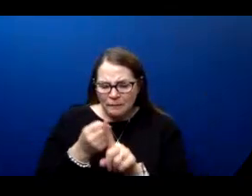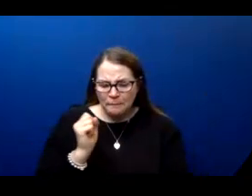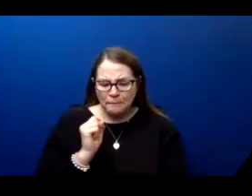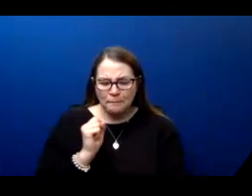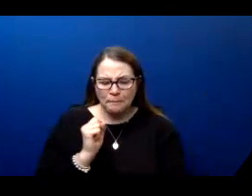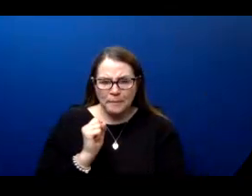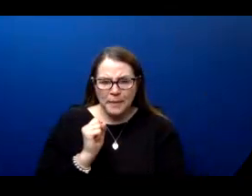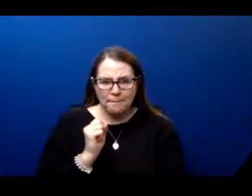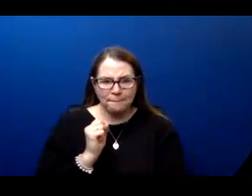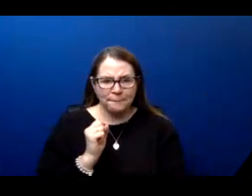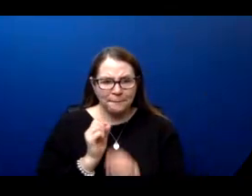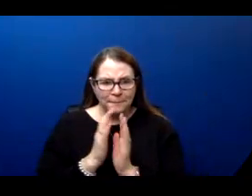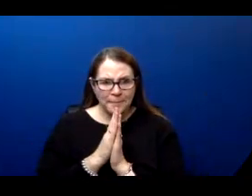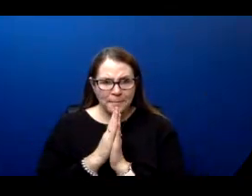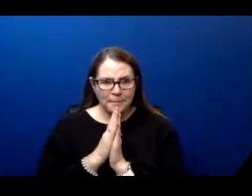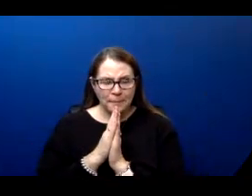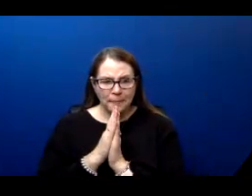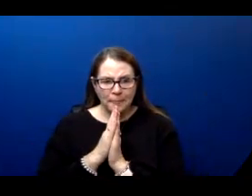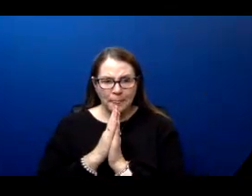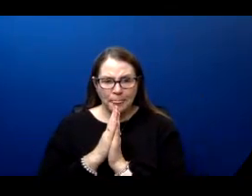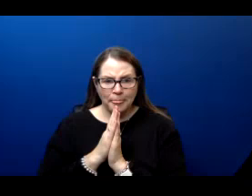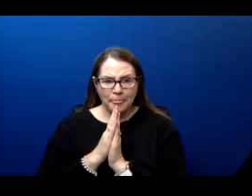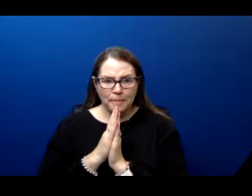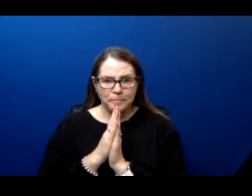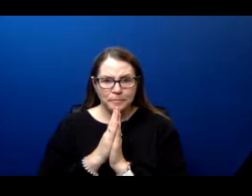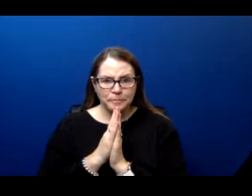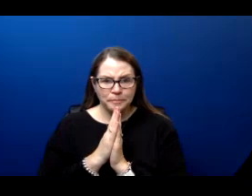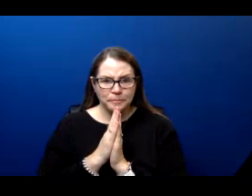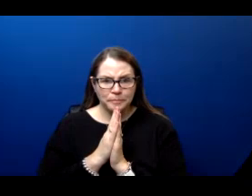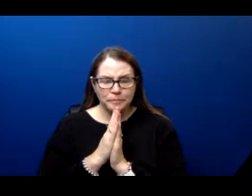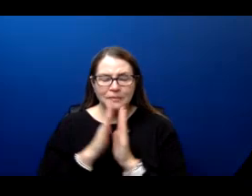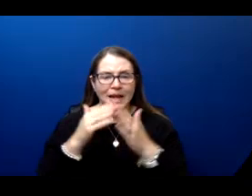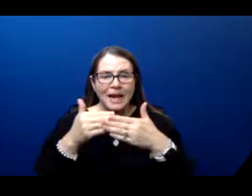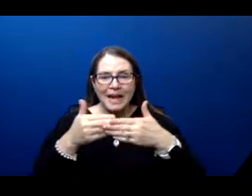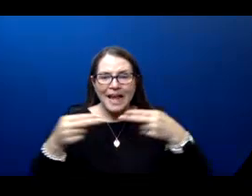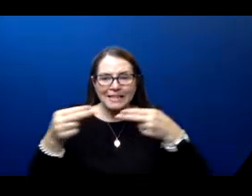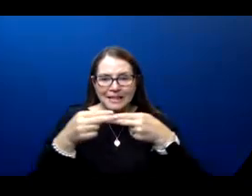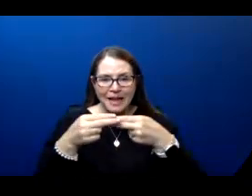Okay, next questions. Oh, sorry, slide.